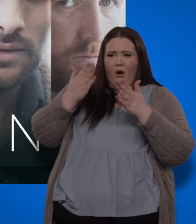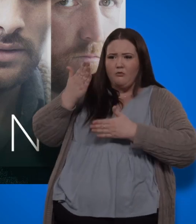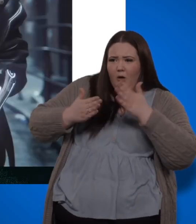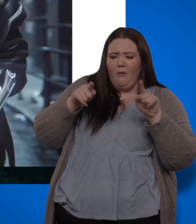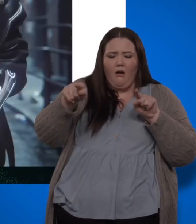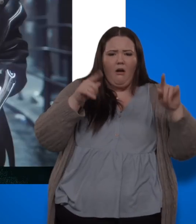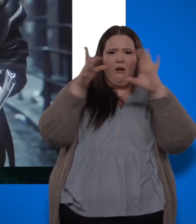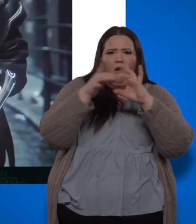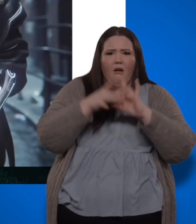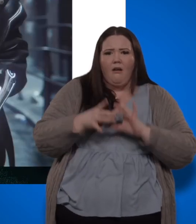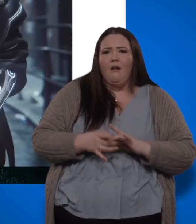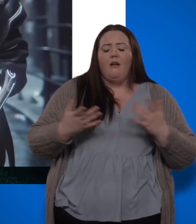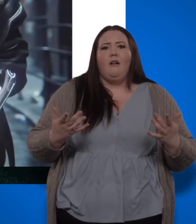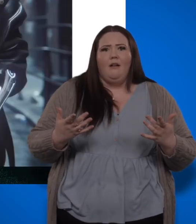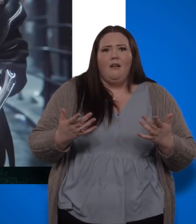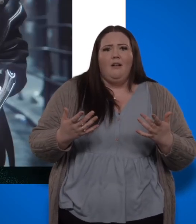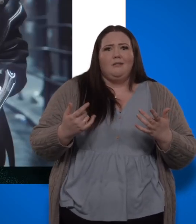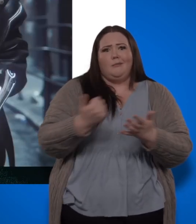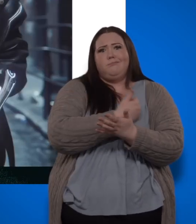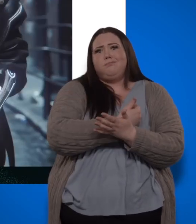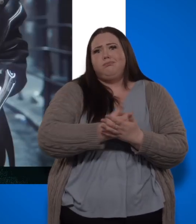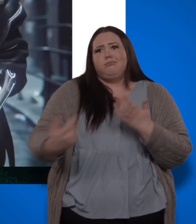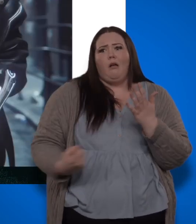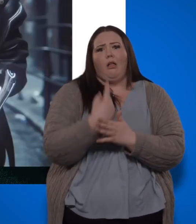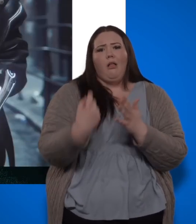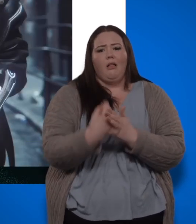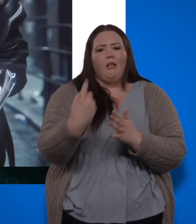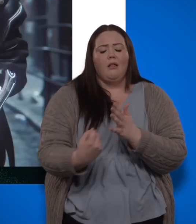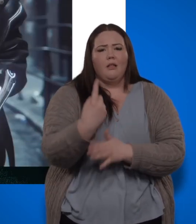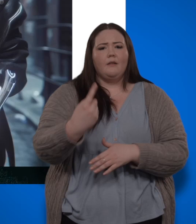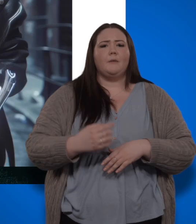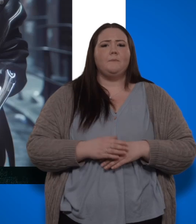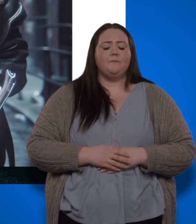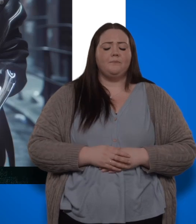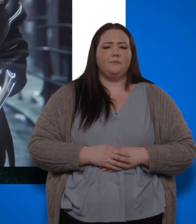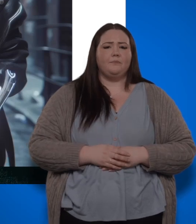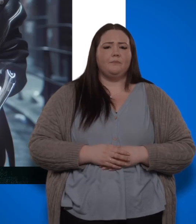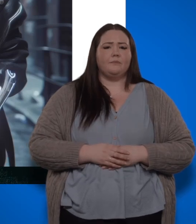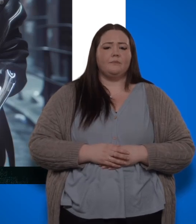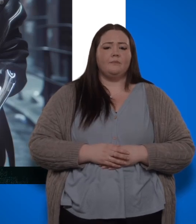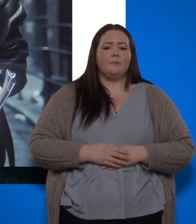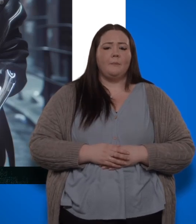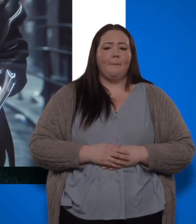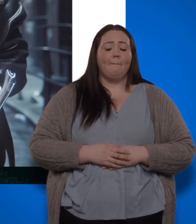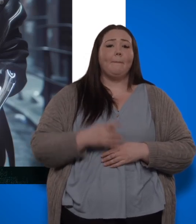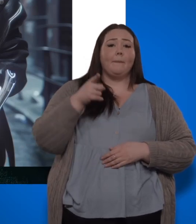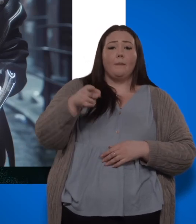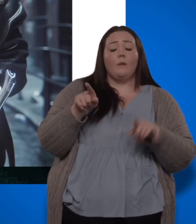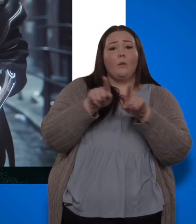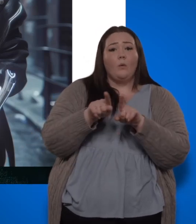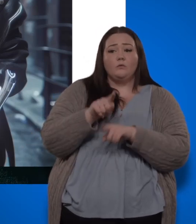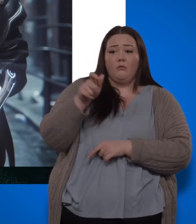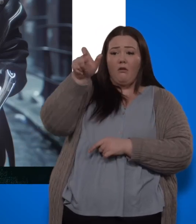and so on. And so this is a very common science fiction trope, particularly the enhanced human